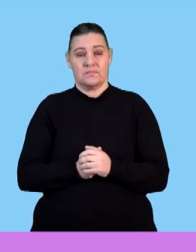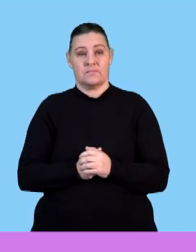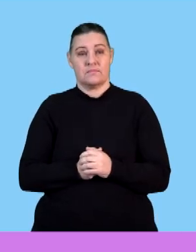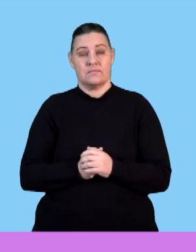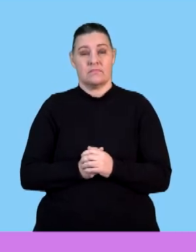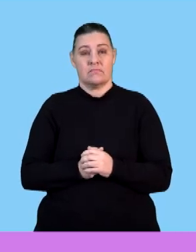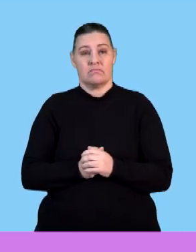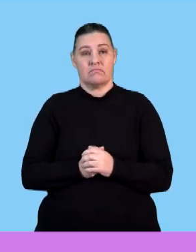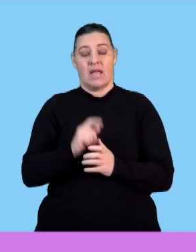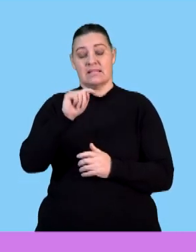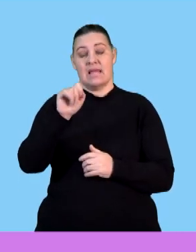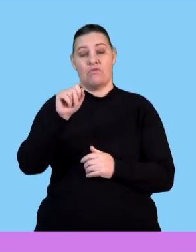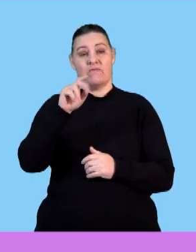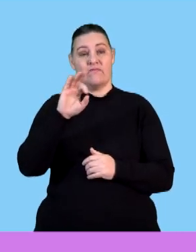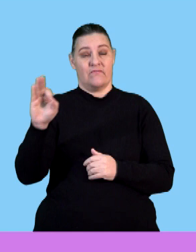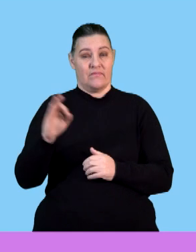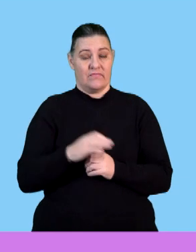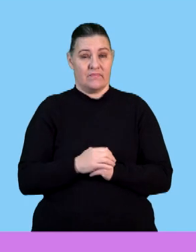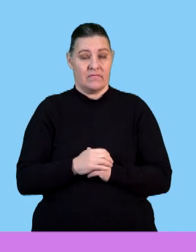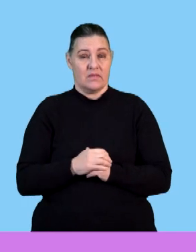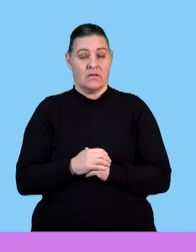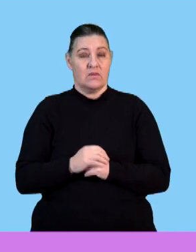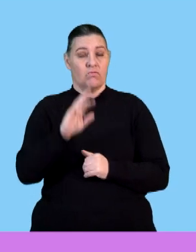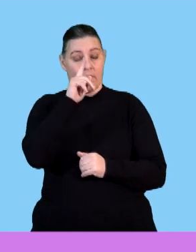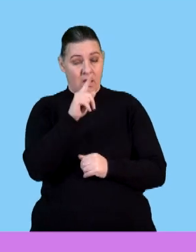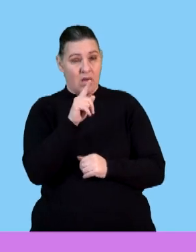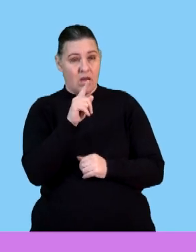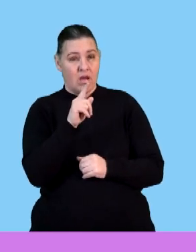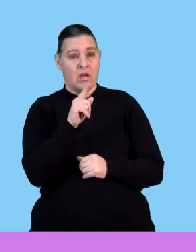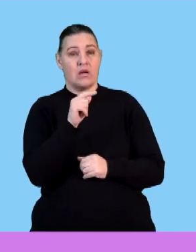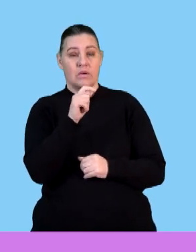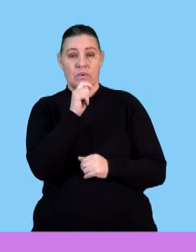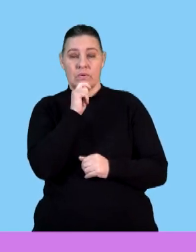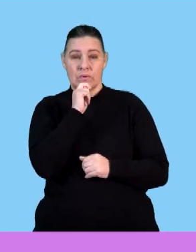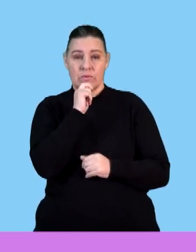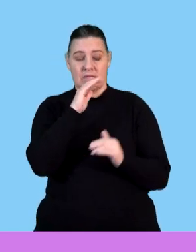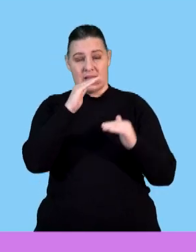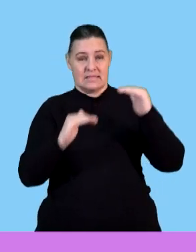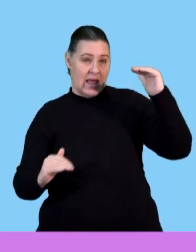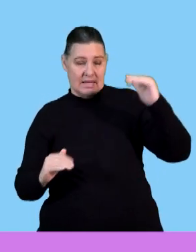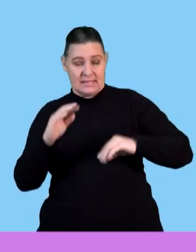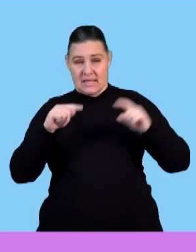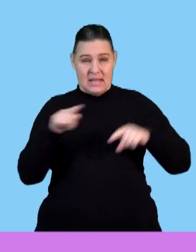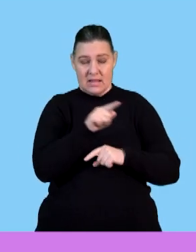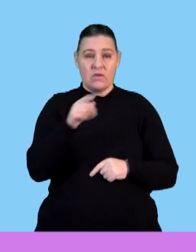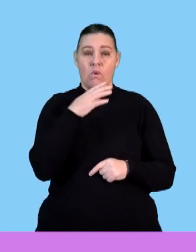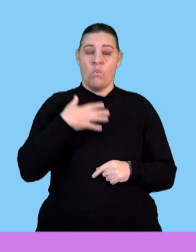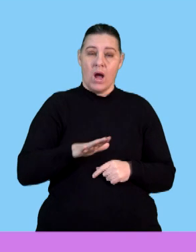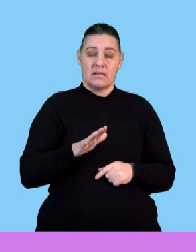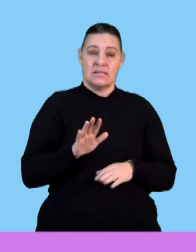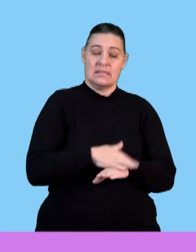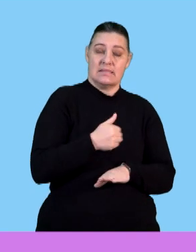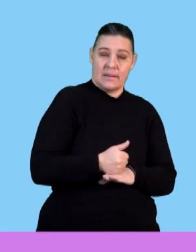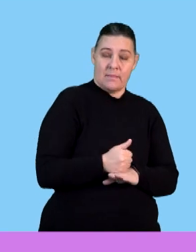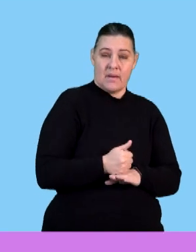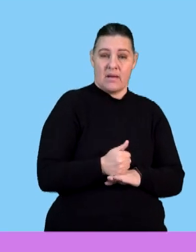Okay, tariff question. Remember, the common error here is not using the sliding scale. So I just want to set up a